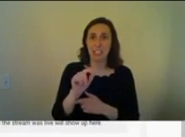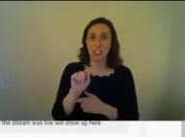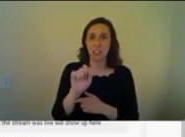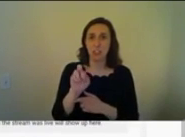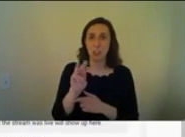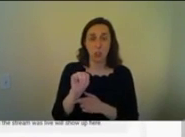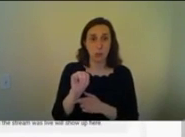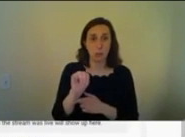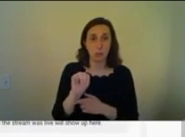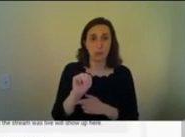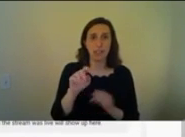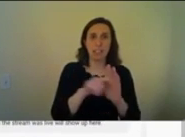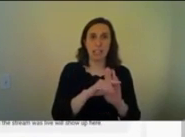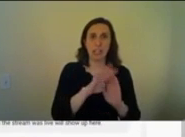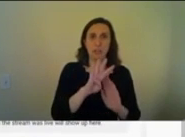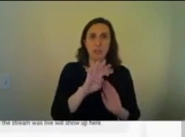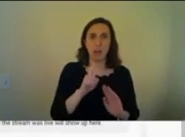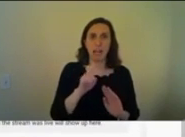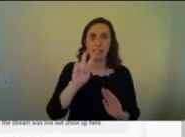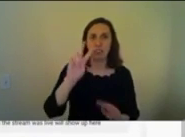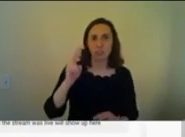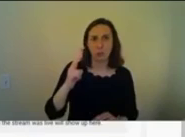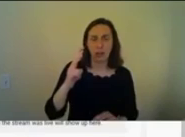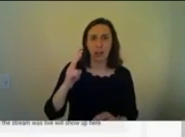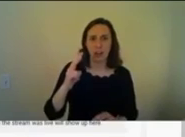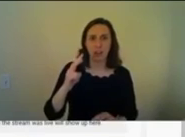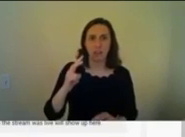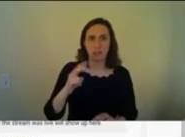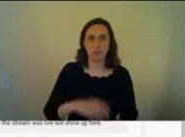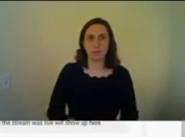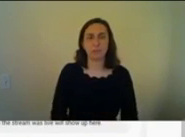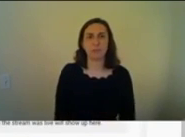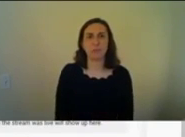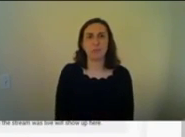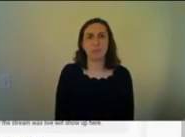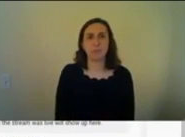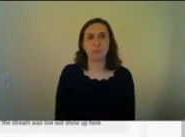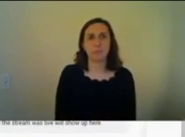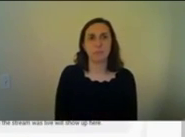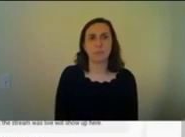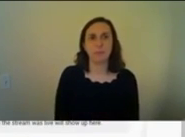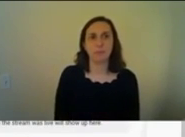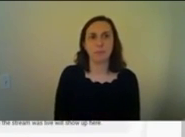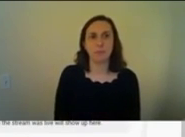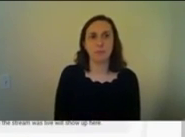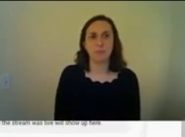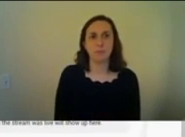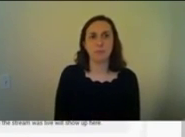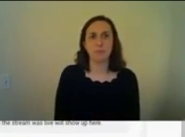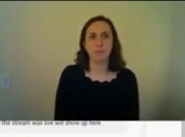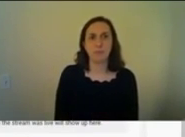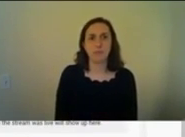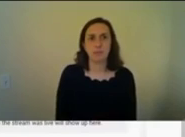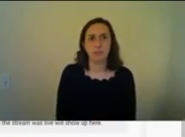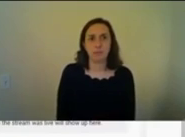squared divided by the leading term of this, which is x squared. The x squares cancel, and I get negative 4.